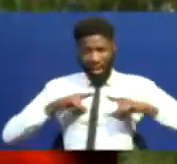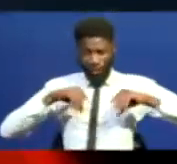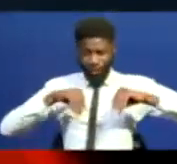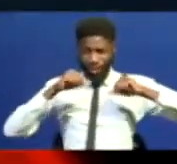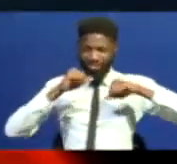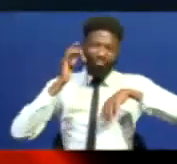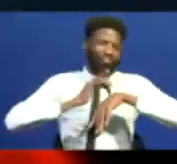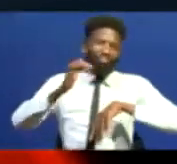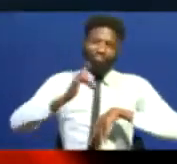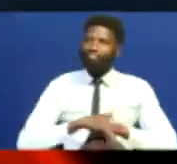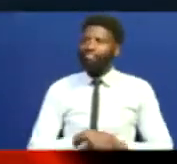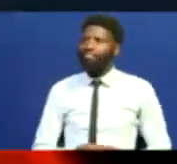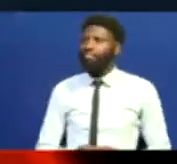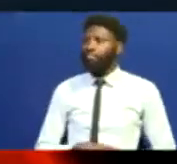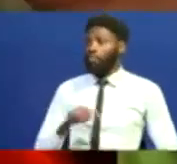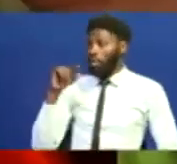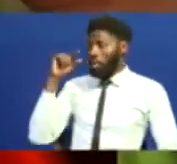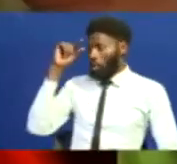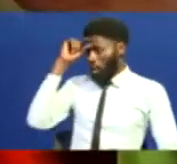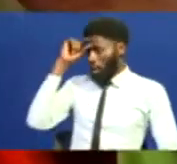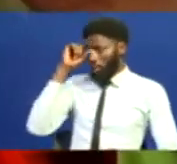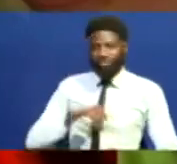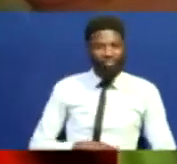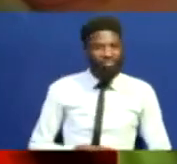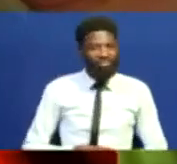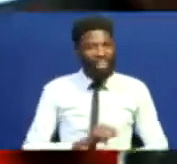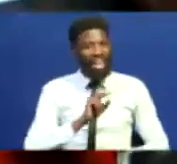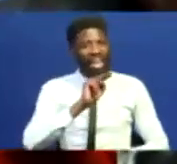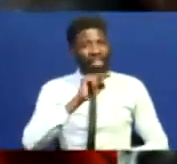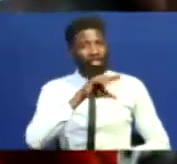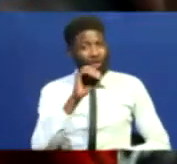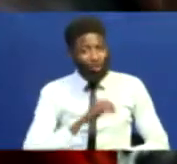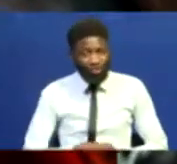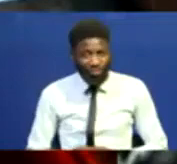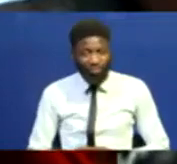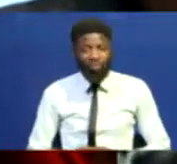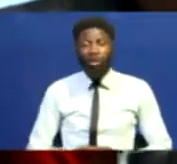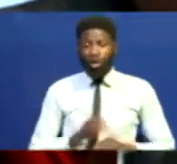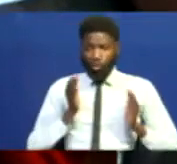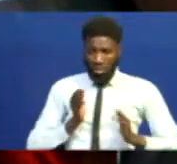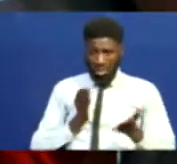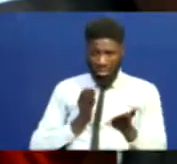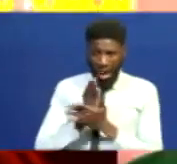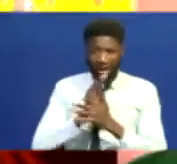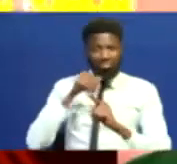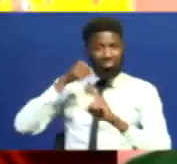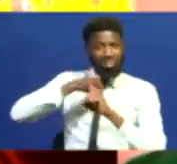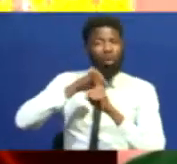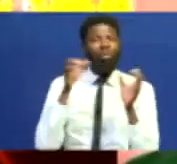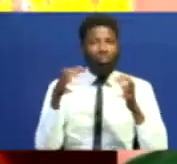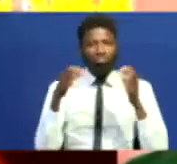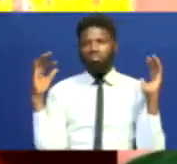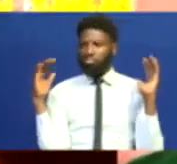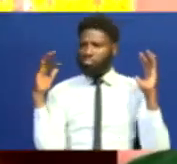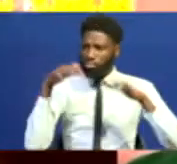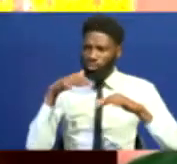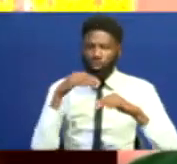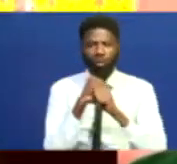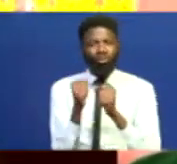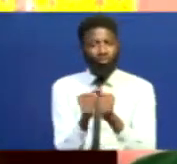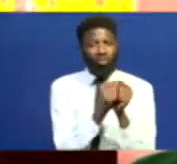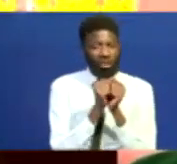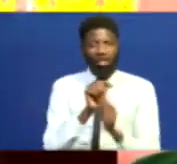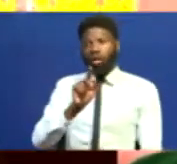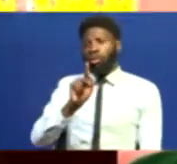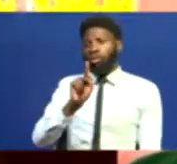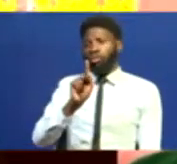The government, non-governmental organizations and human rights activists have teamed up in Kuria to try and end the old practice of